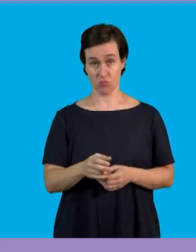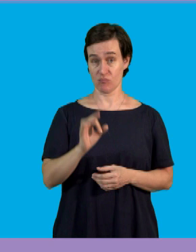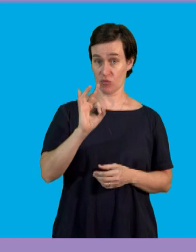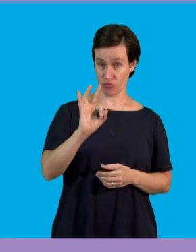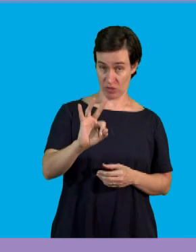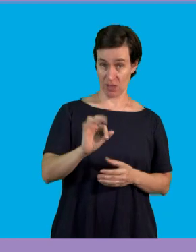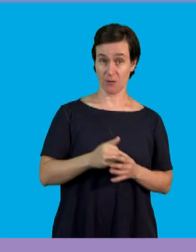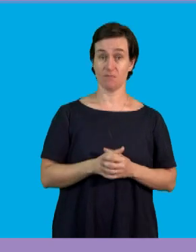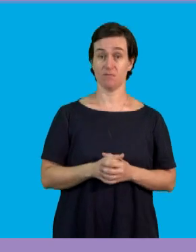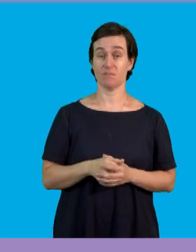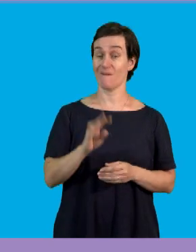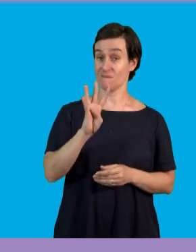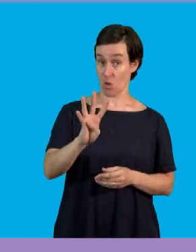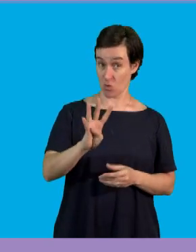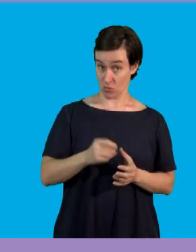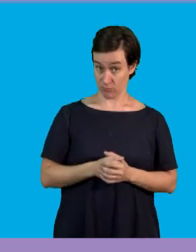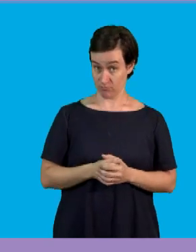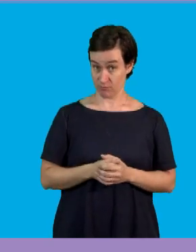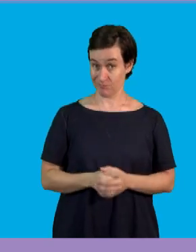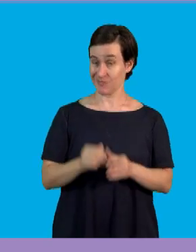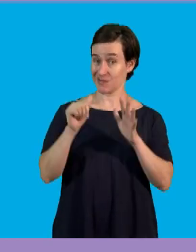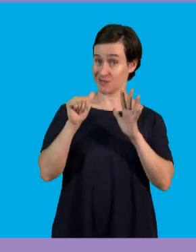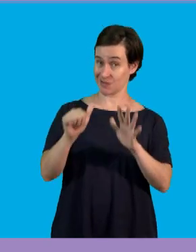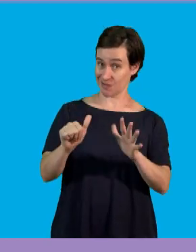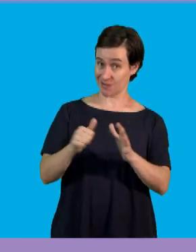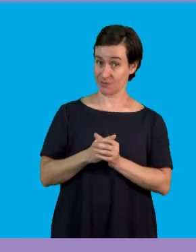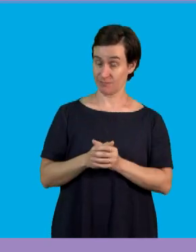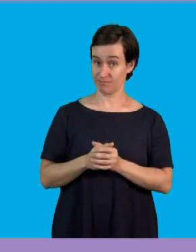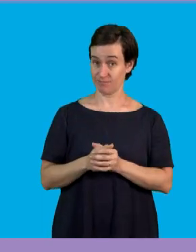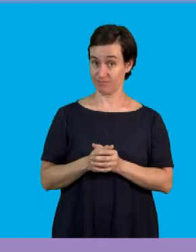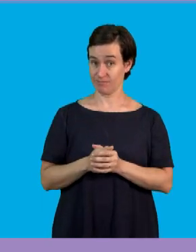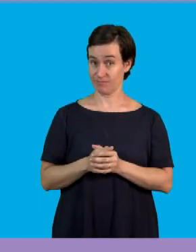3, 4, 6,